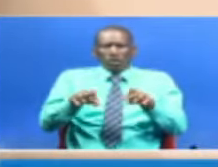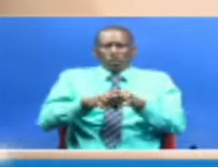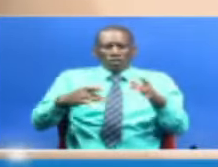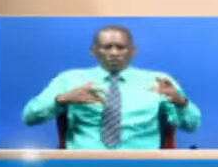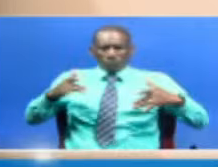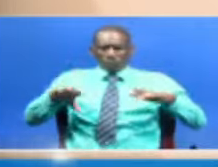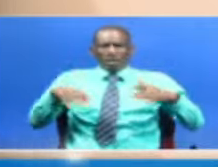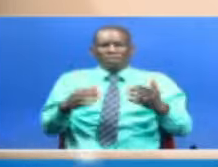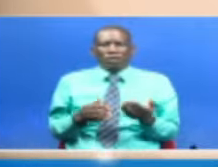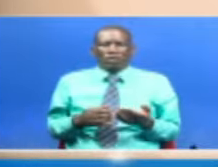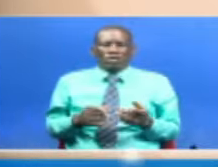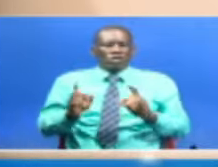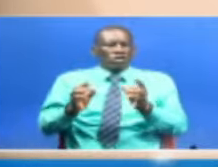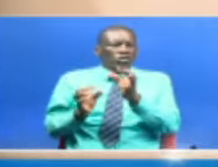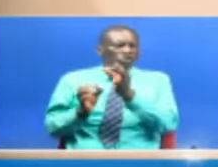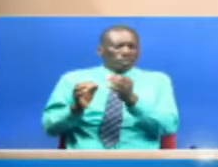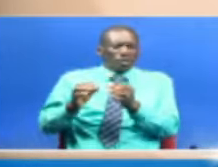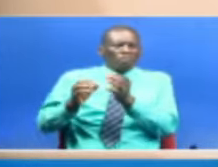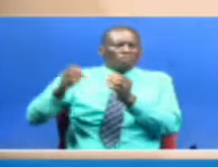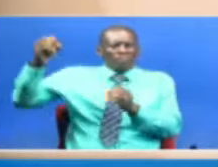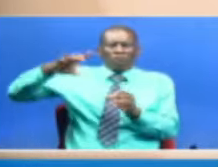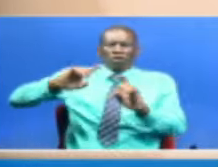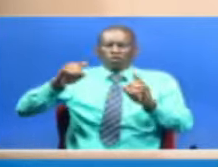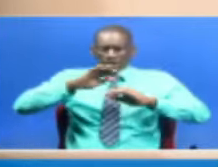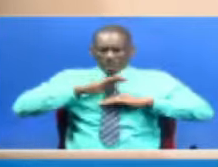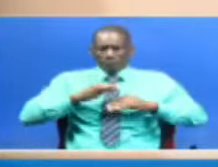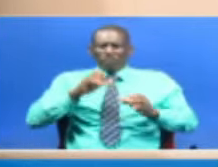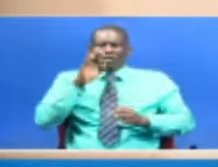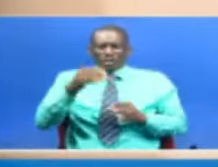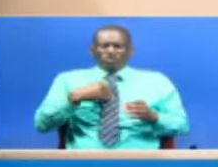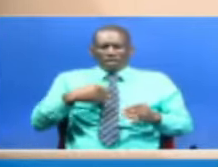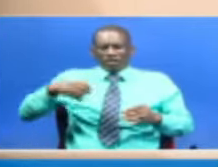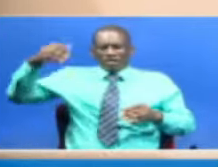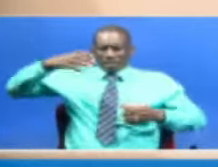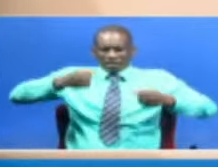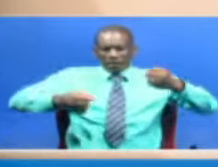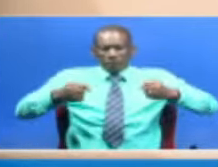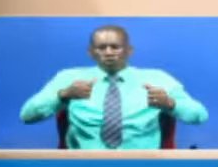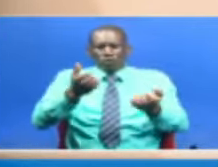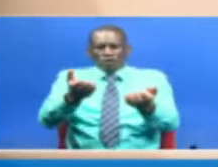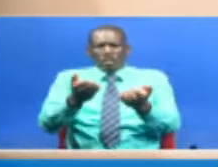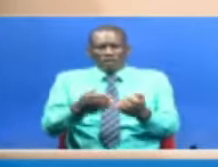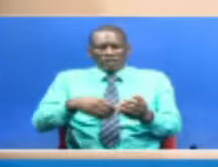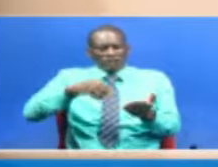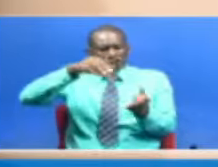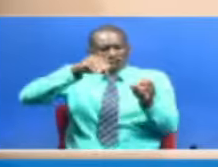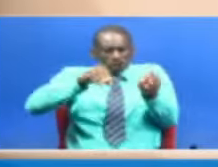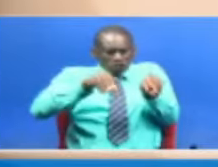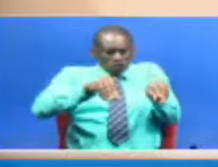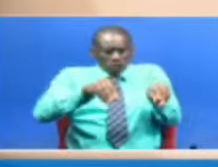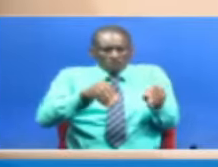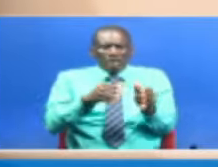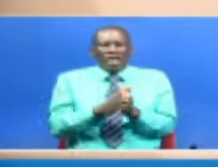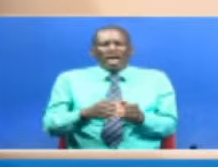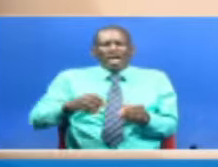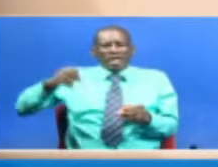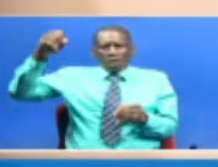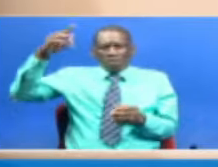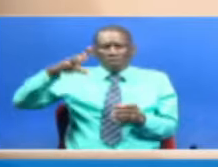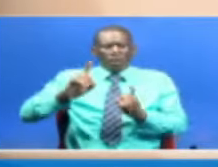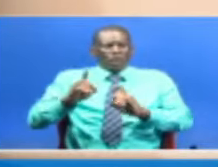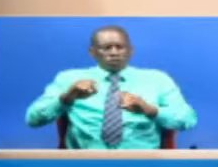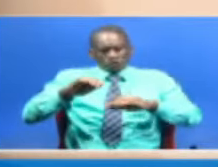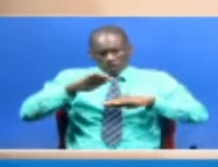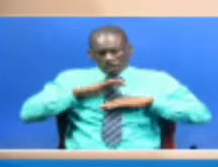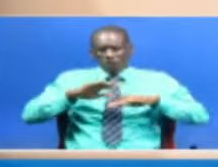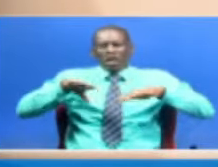the unreliability of power. So if you're going to be having electric vehicles that require charging and our power supply is unreliable, how